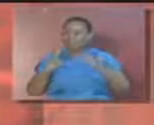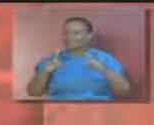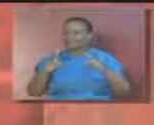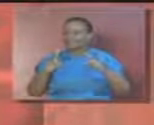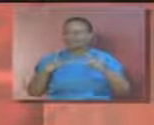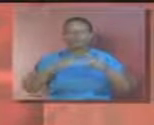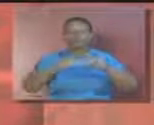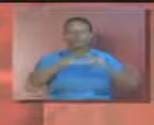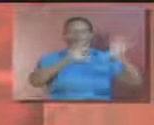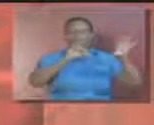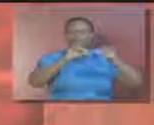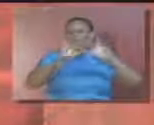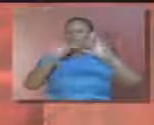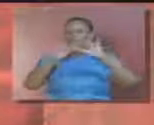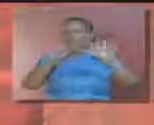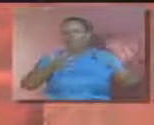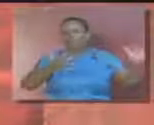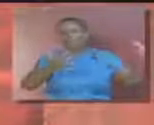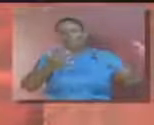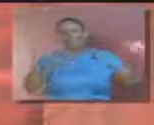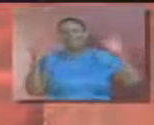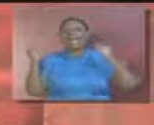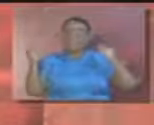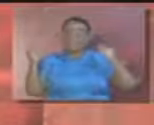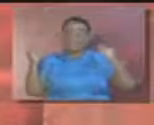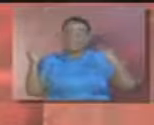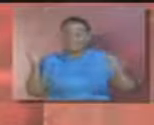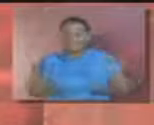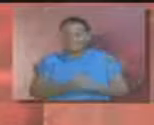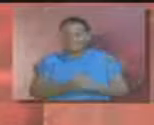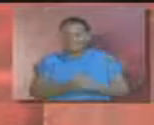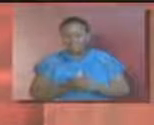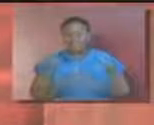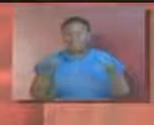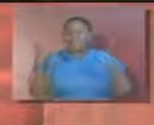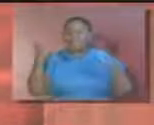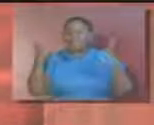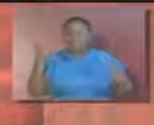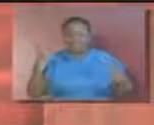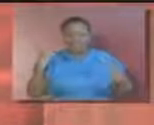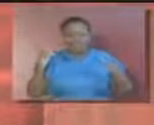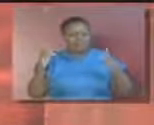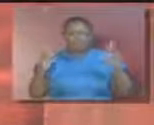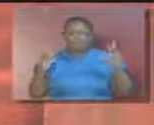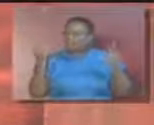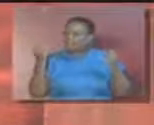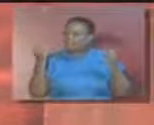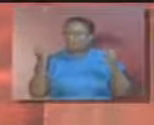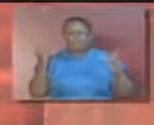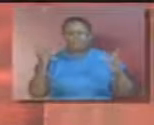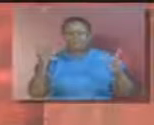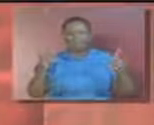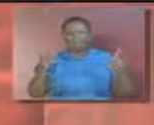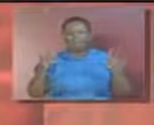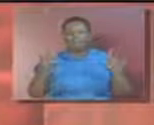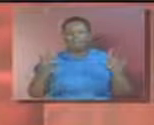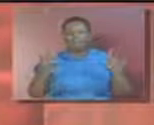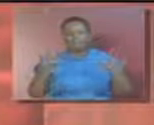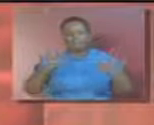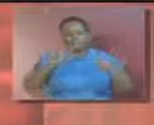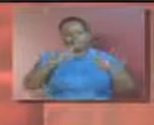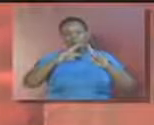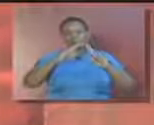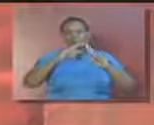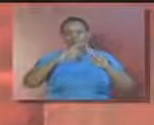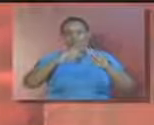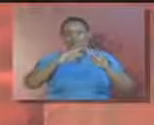it suddenly gets to a point where you see several times the number appearing from day to day. That's that exponential rise.